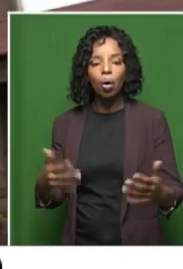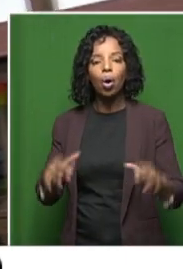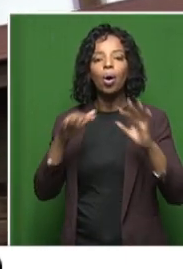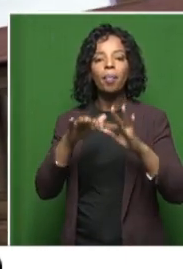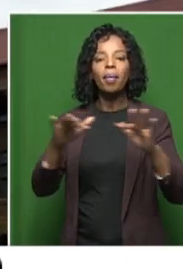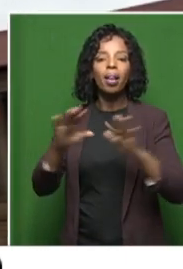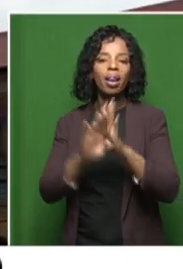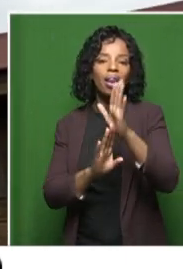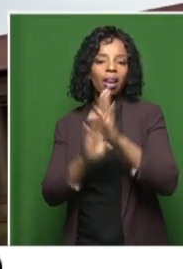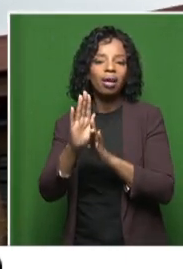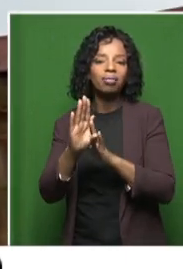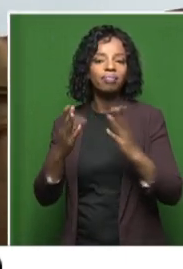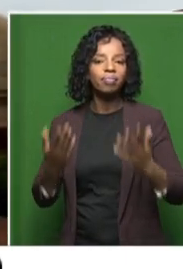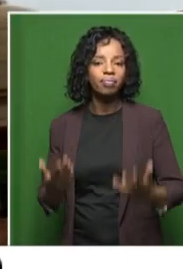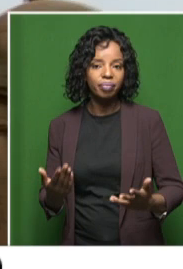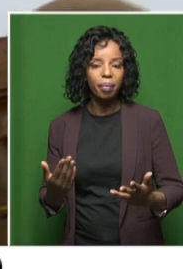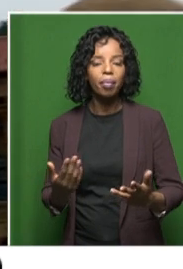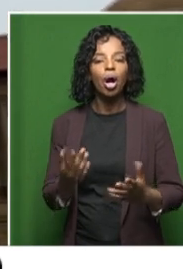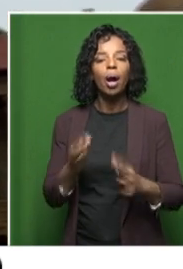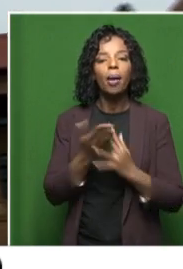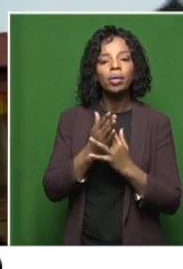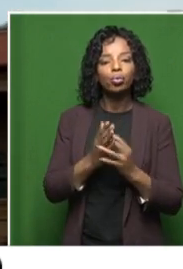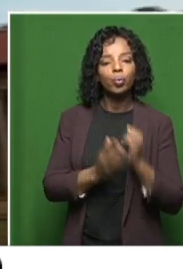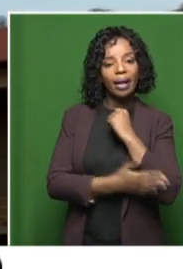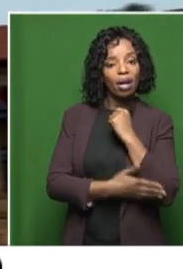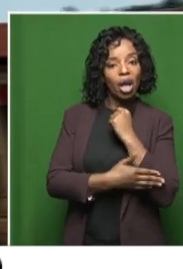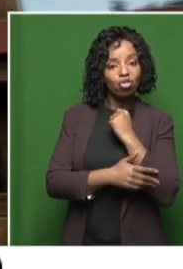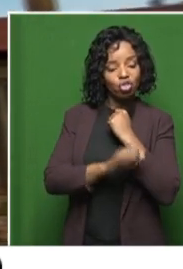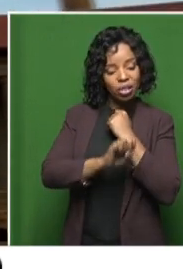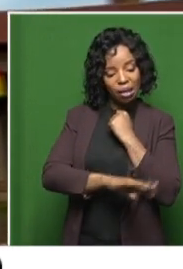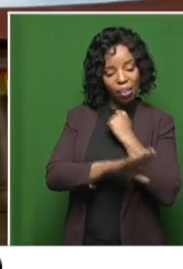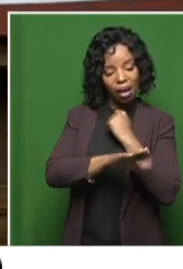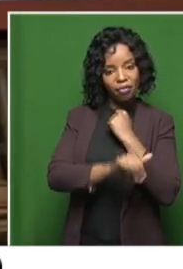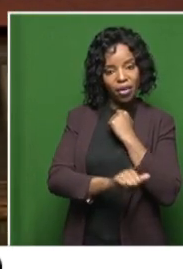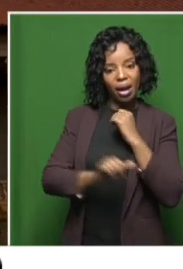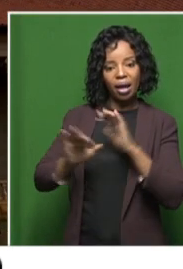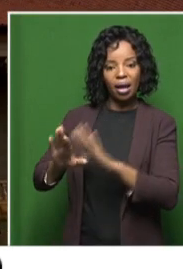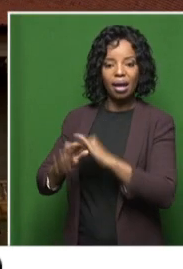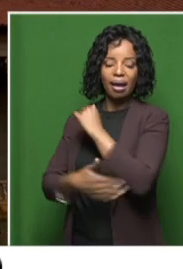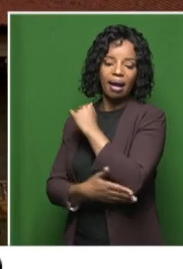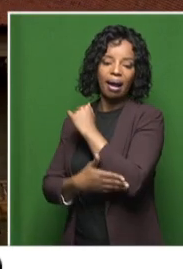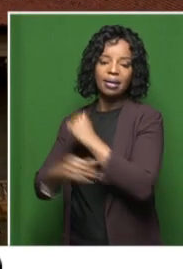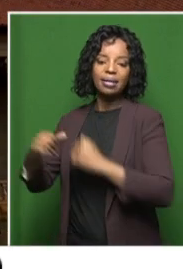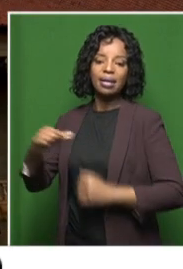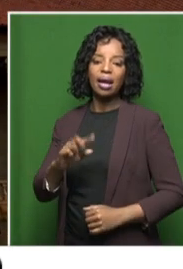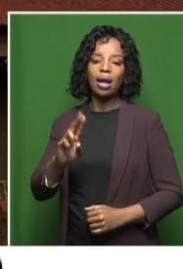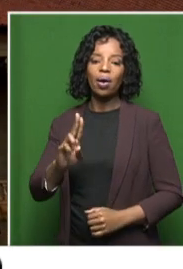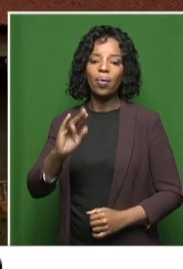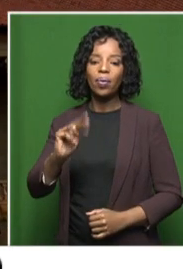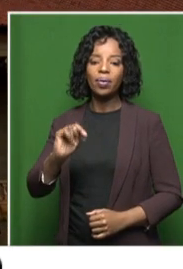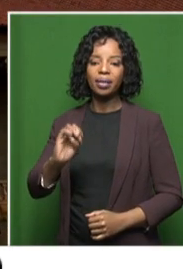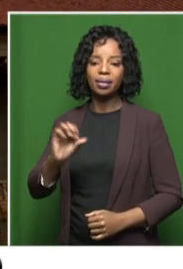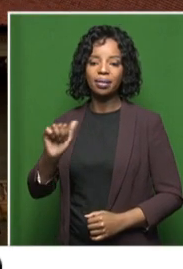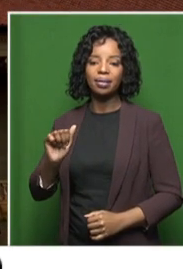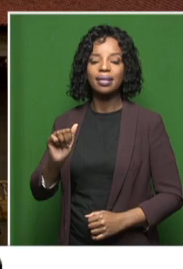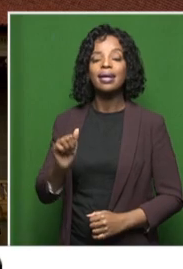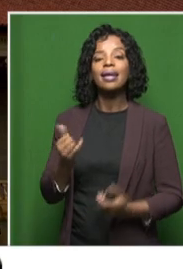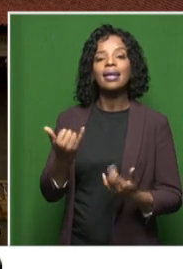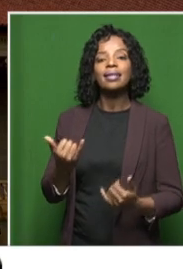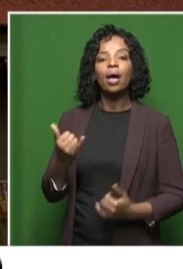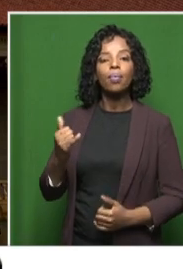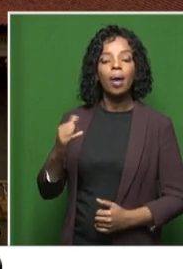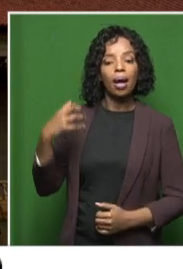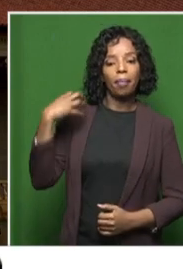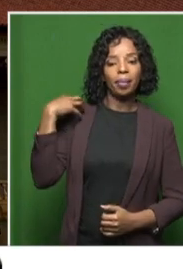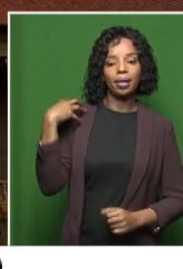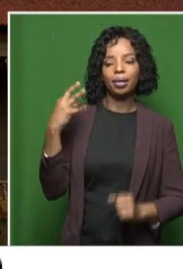development within the two countries, how they can interact, how they can relate with one another. Minister Zulu, sorry to